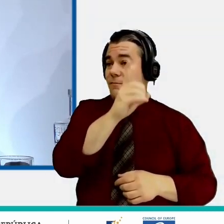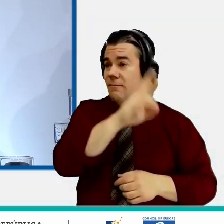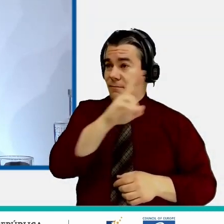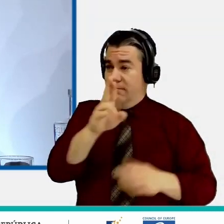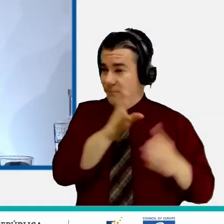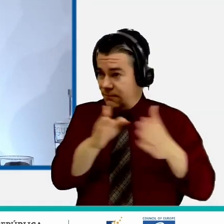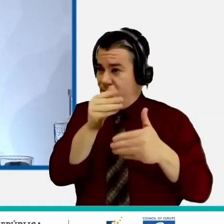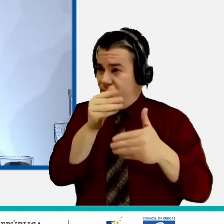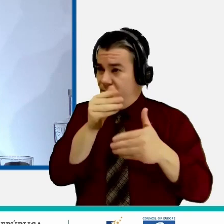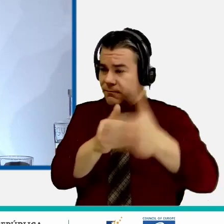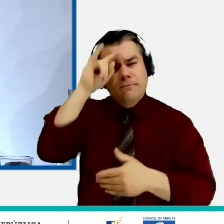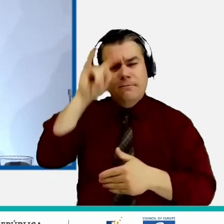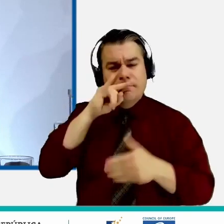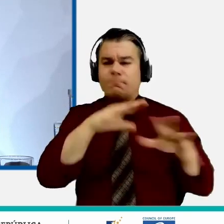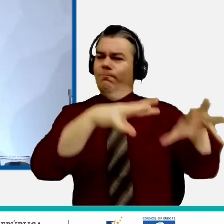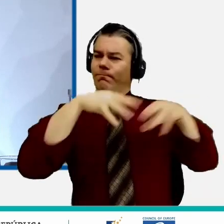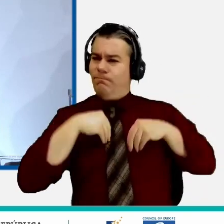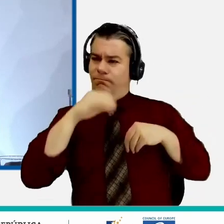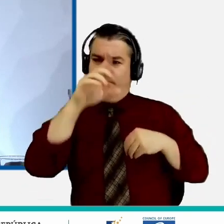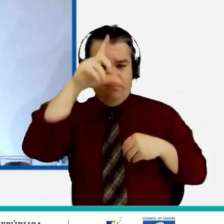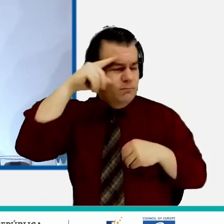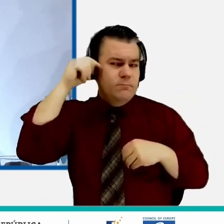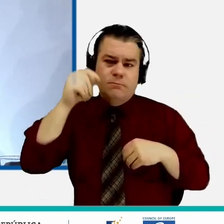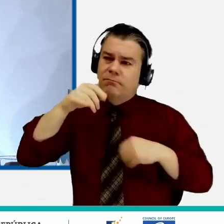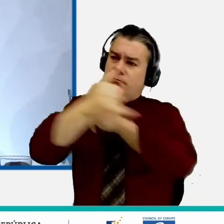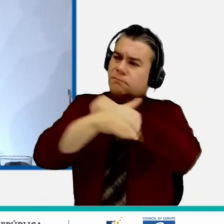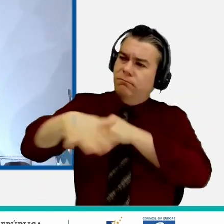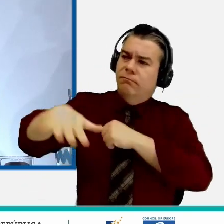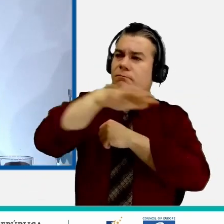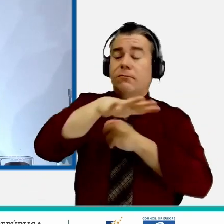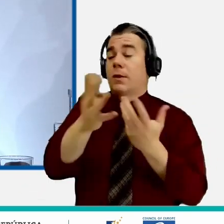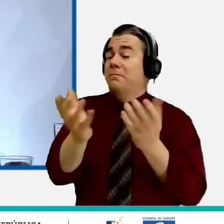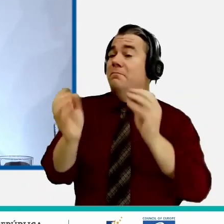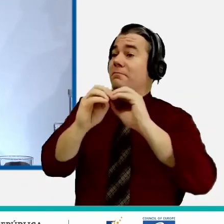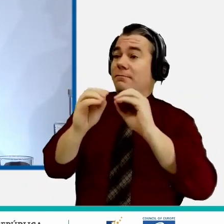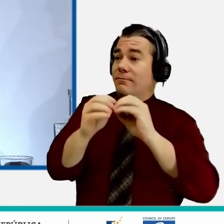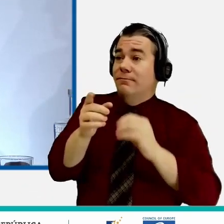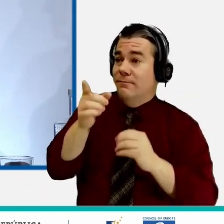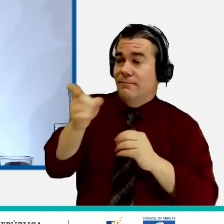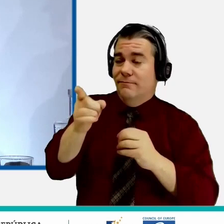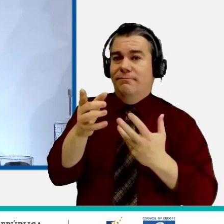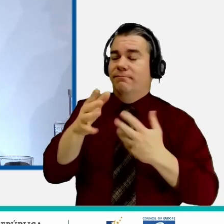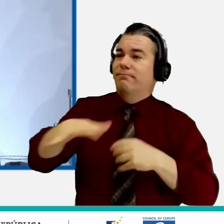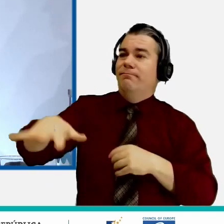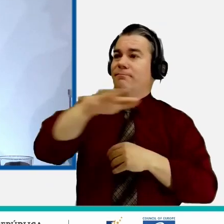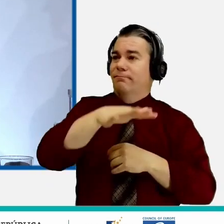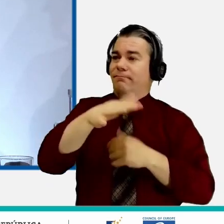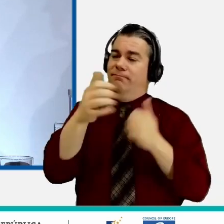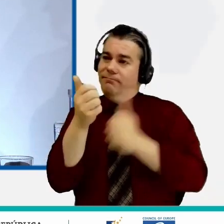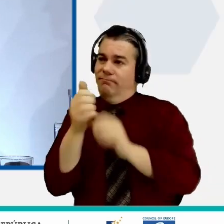Kyrgyzstan implements the Sendai framework at national level, but also any opportunities for regional or sub-regional